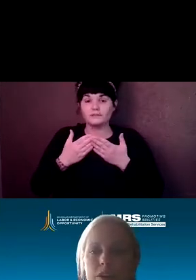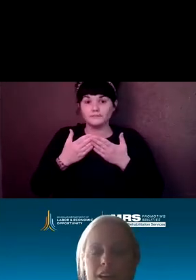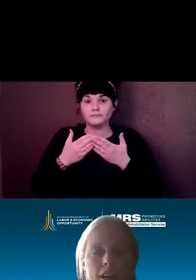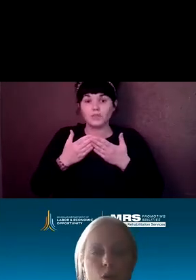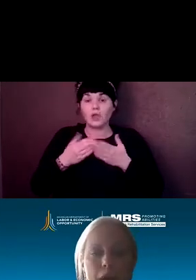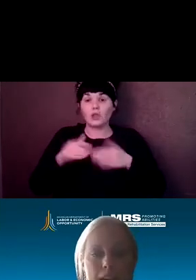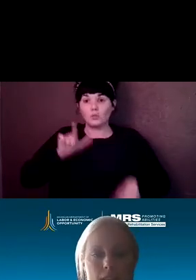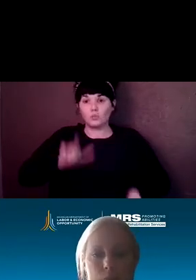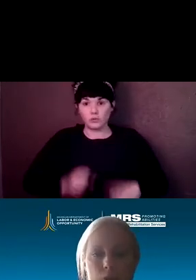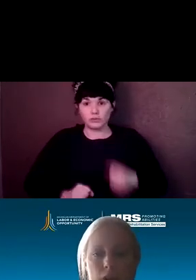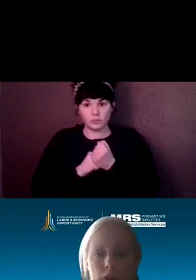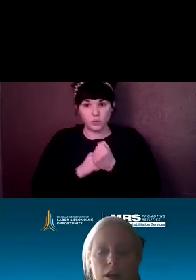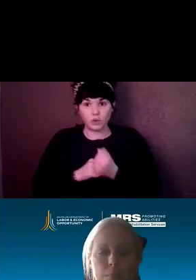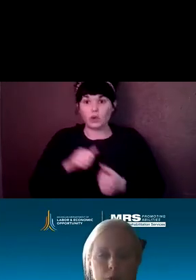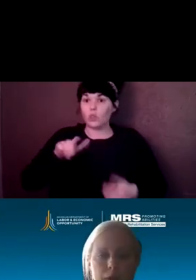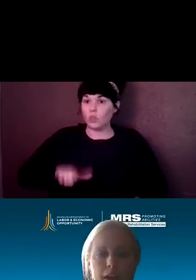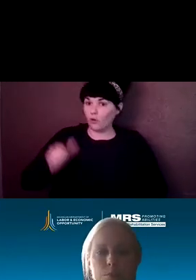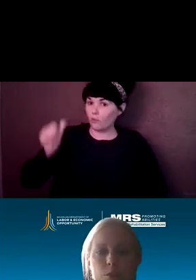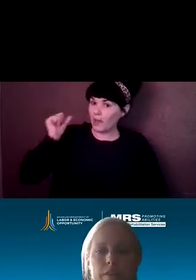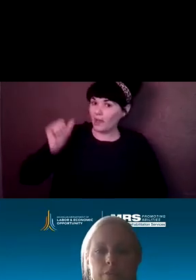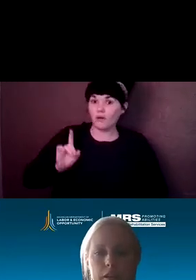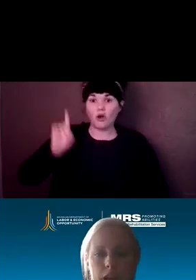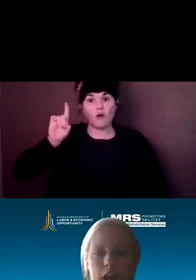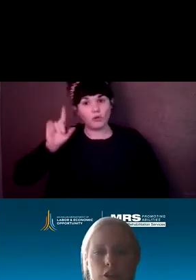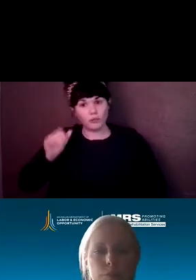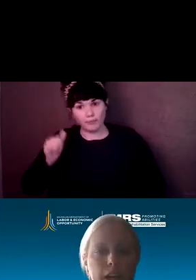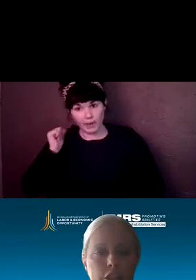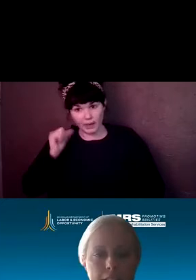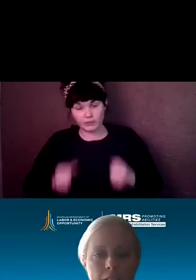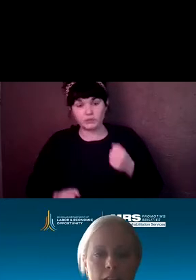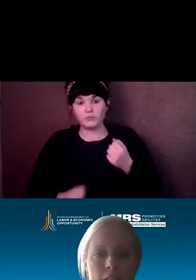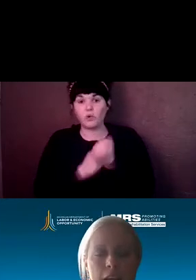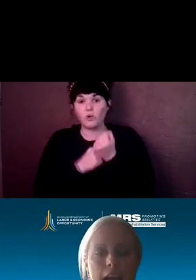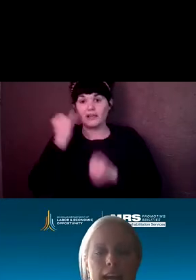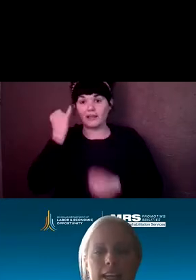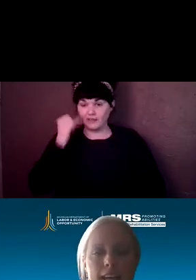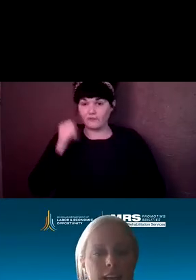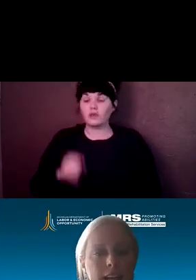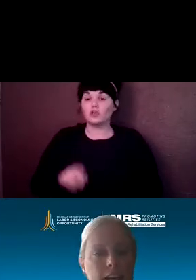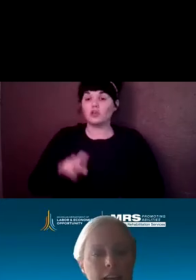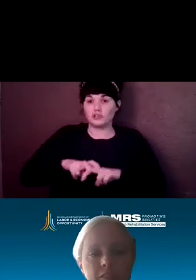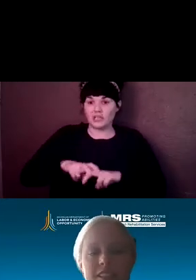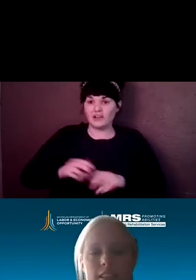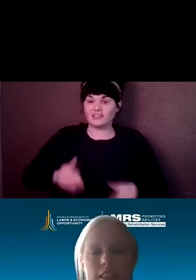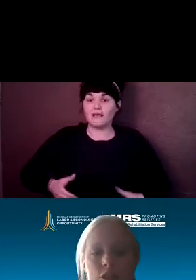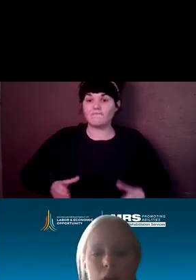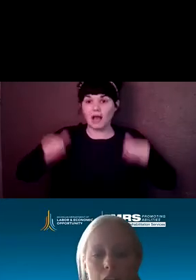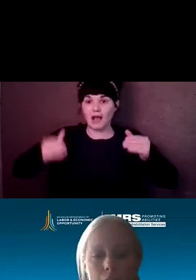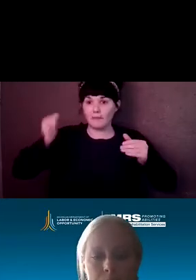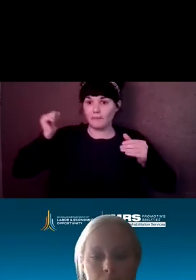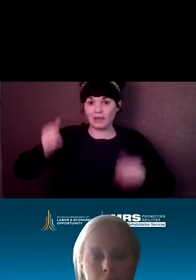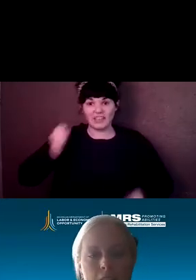support, low back support, upper back support if you have a higher back chair. And again, if the desk is too